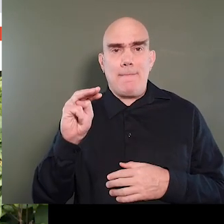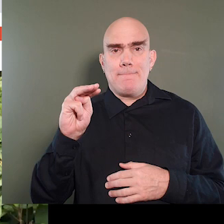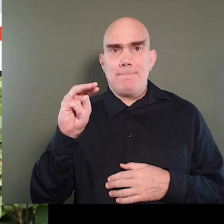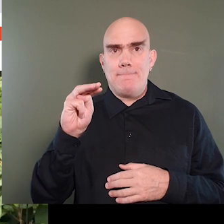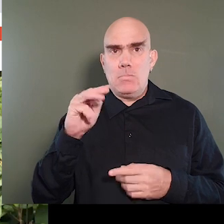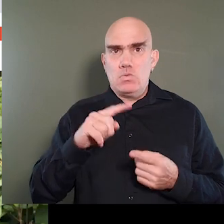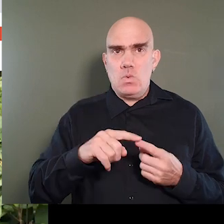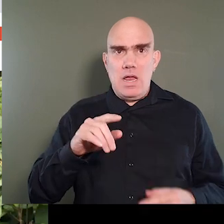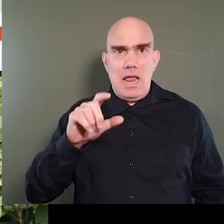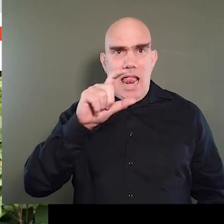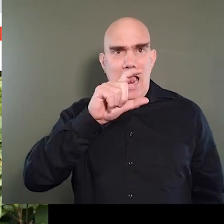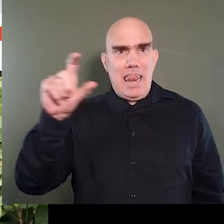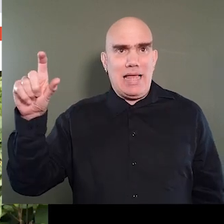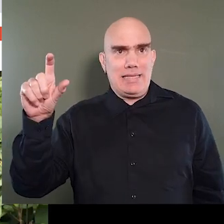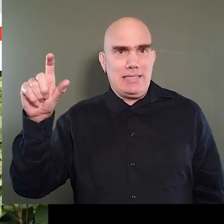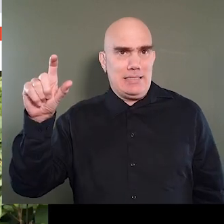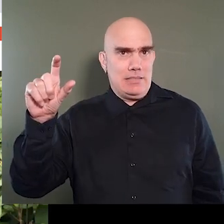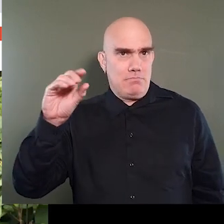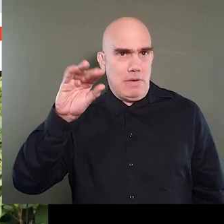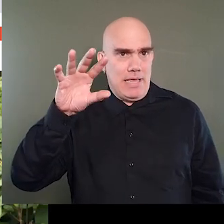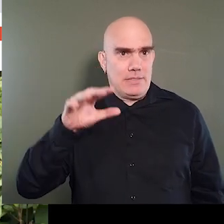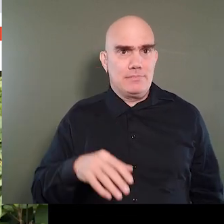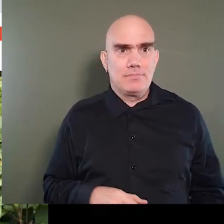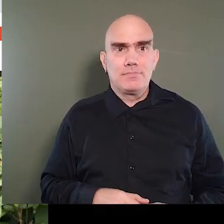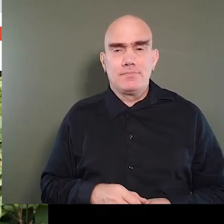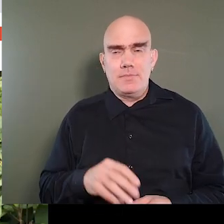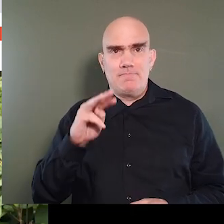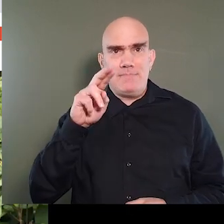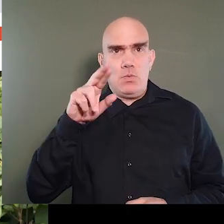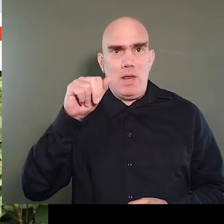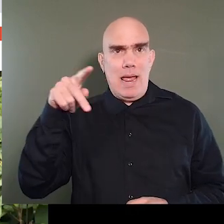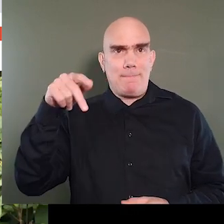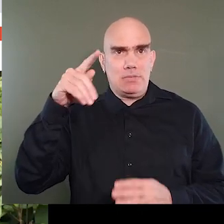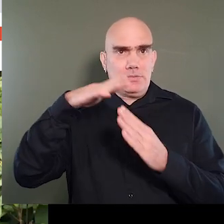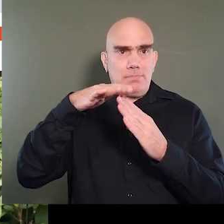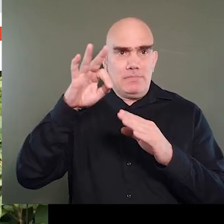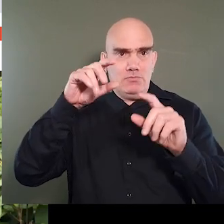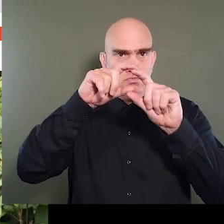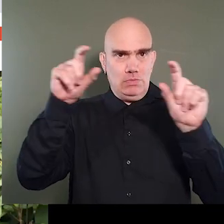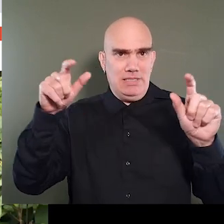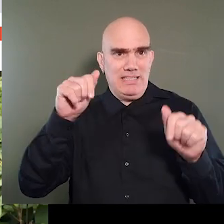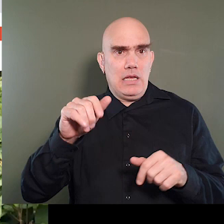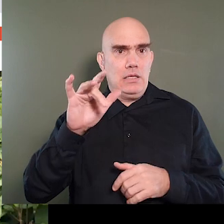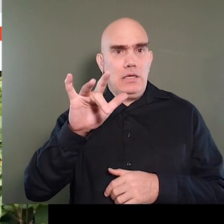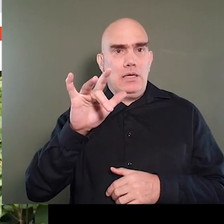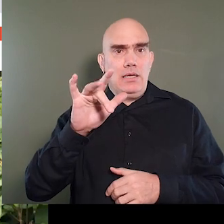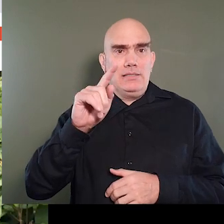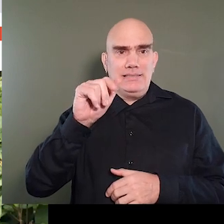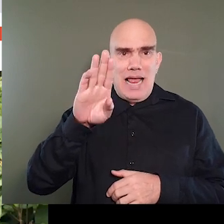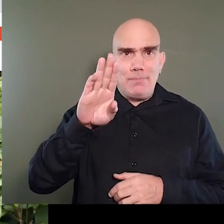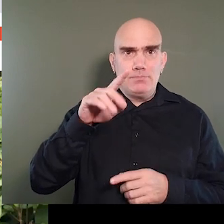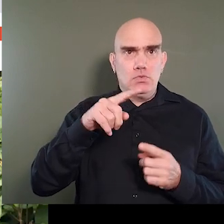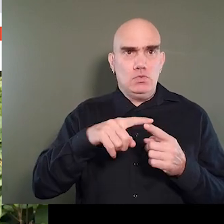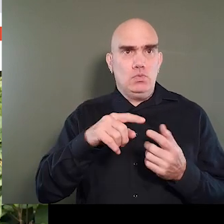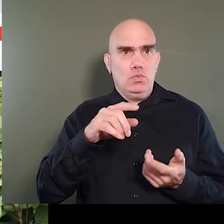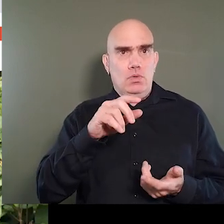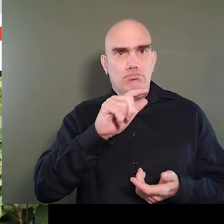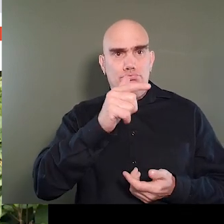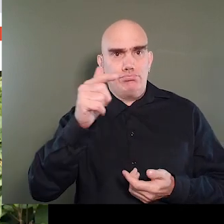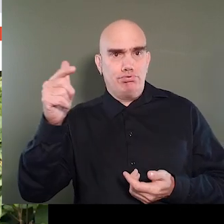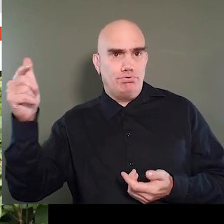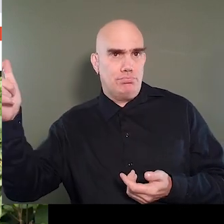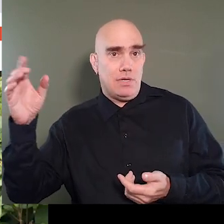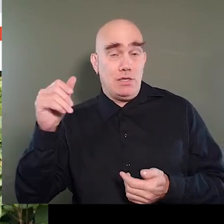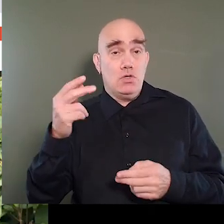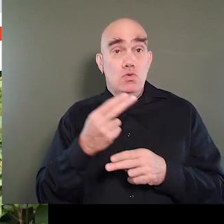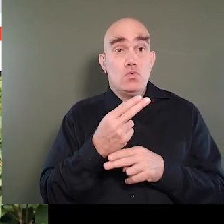you can use the shortcut M to highlight the menu up at the top of the screen. You can select Tab to arrow through each one, and you can use the